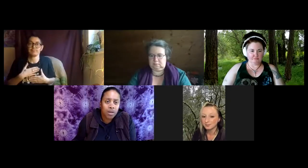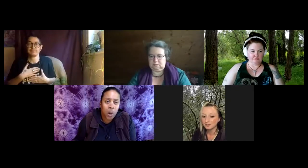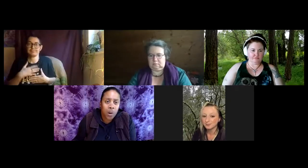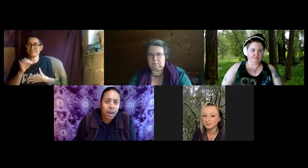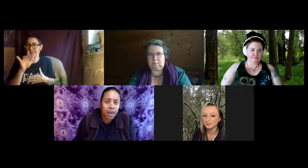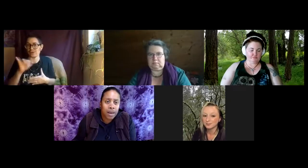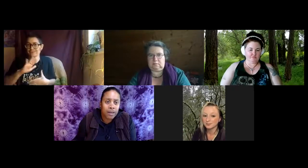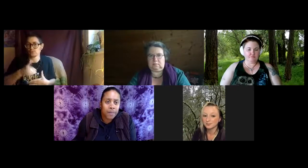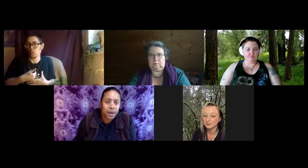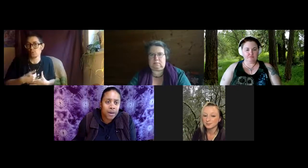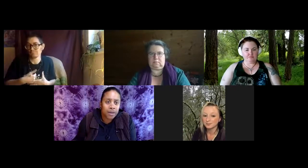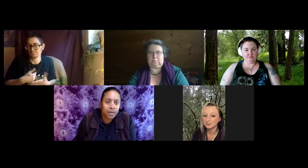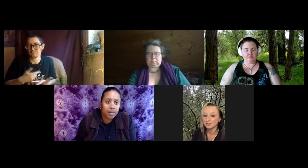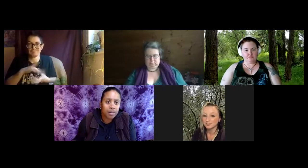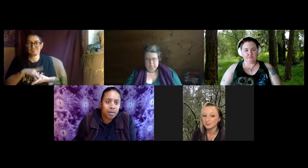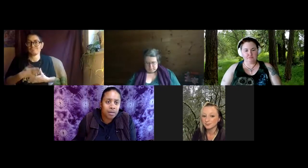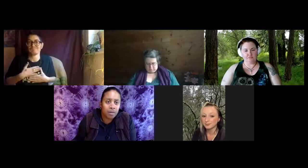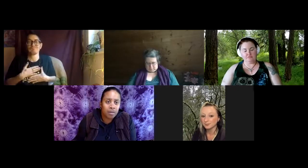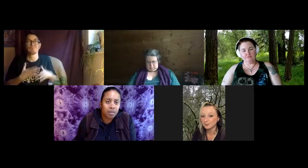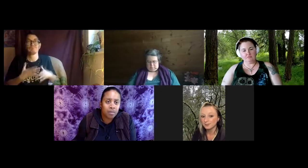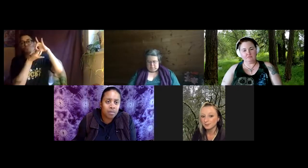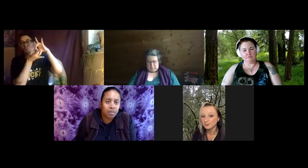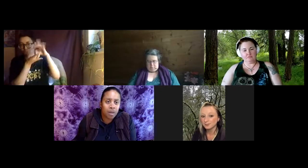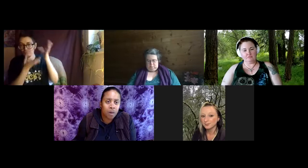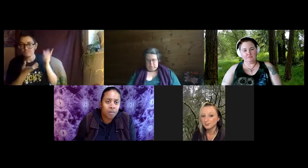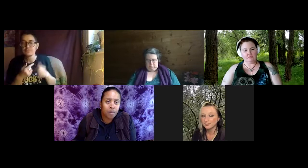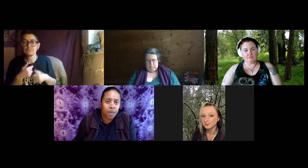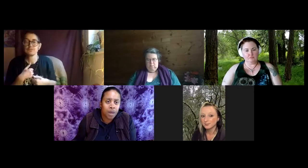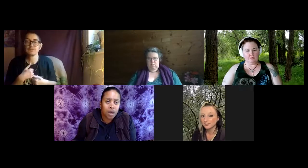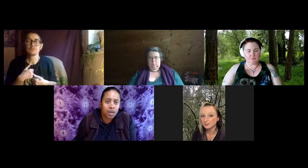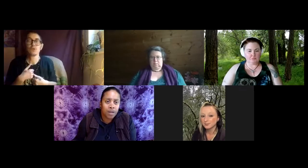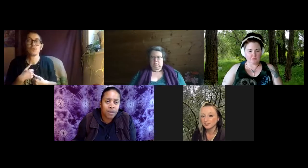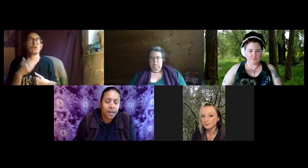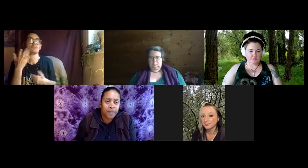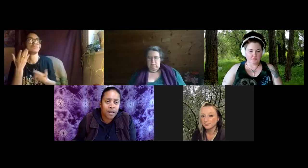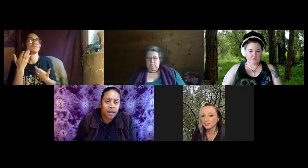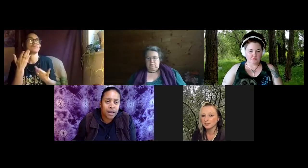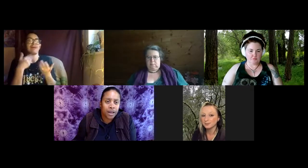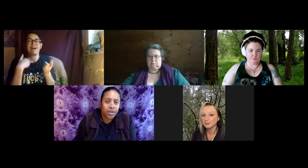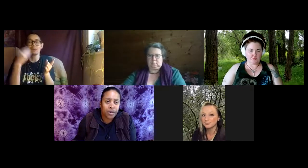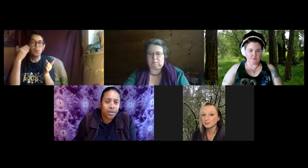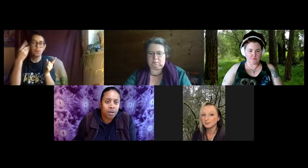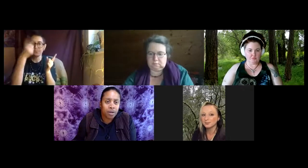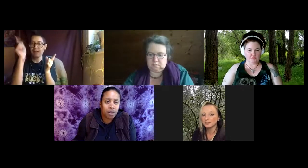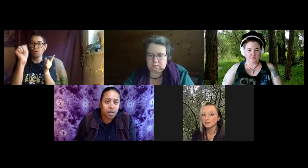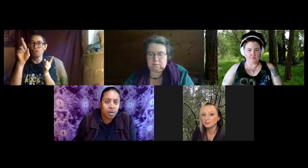And so in my experience, so, you know, there's definitely a